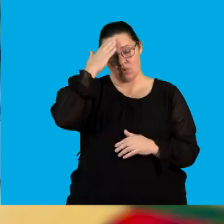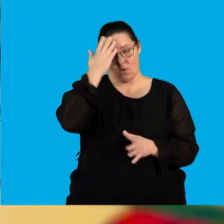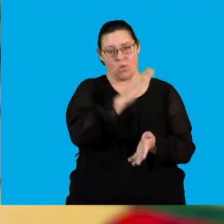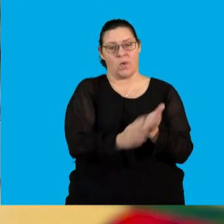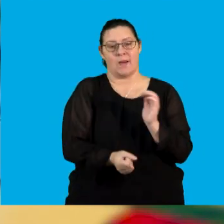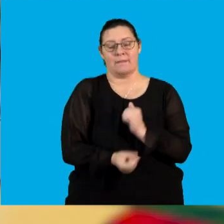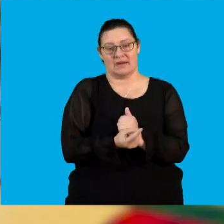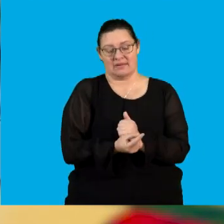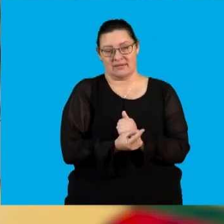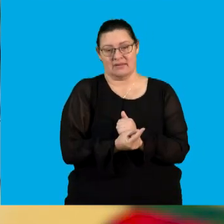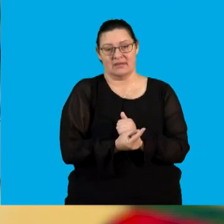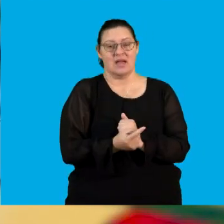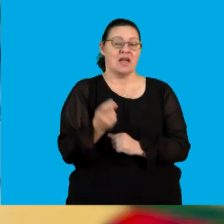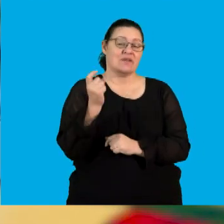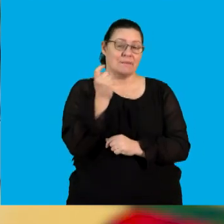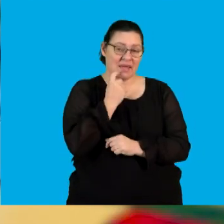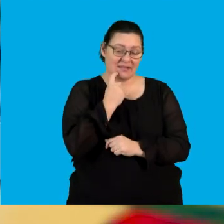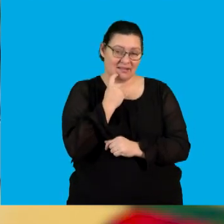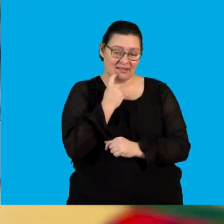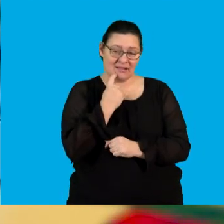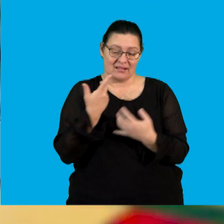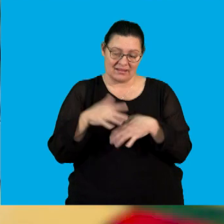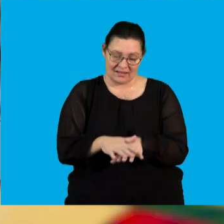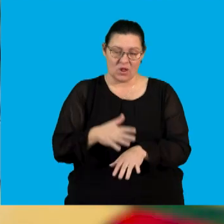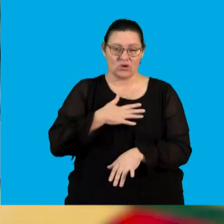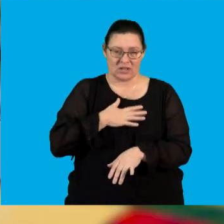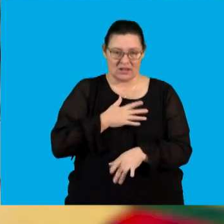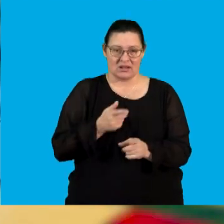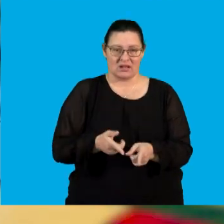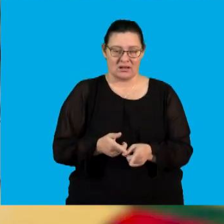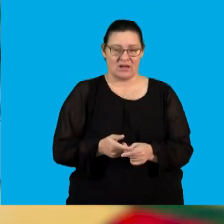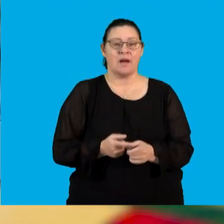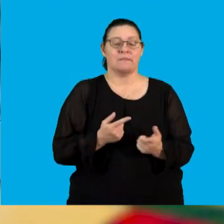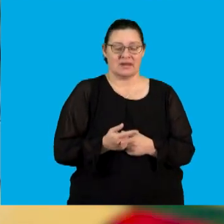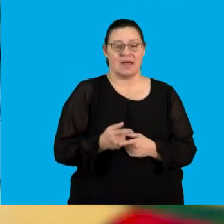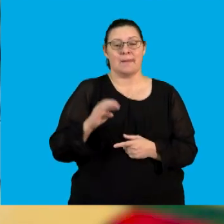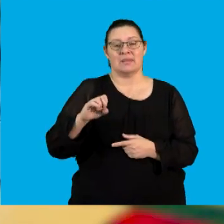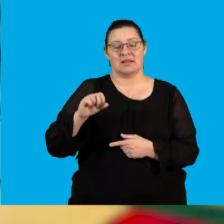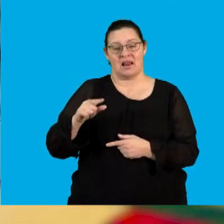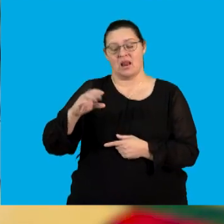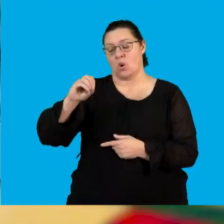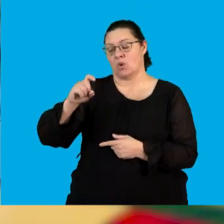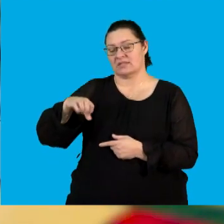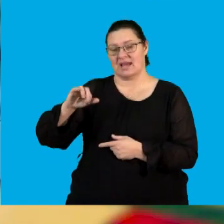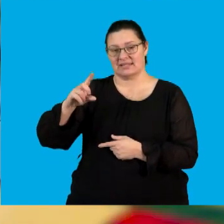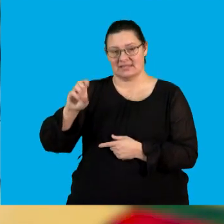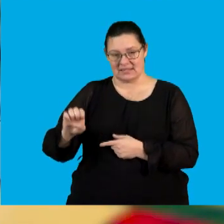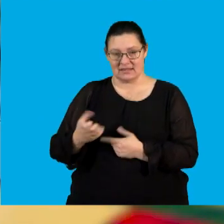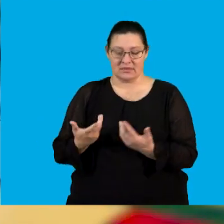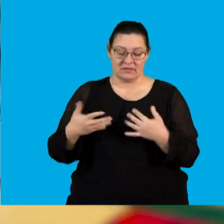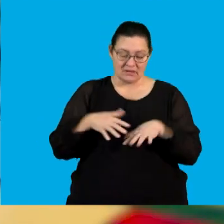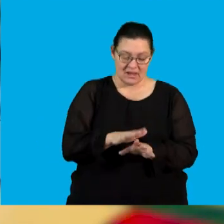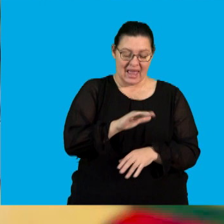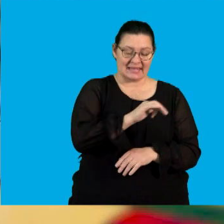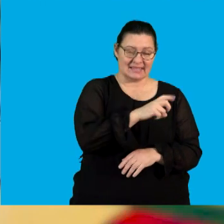we know what happens when a metal reacts with oxygen, it forms a metal oxide. Now that metal